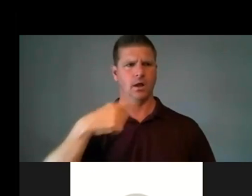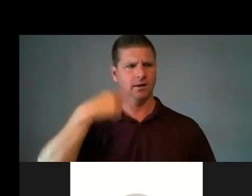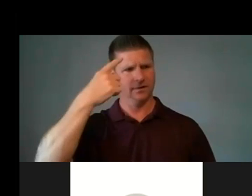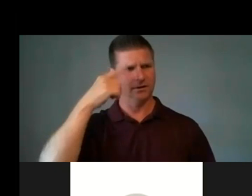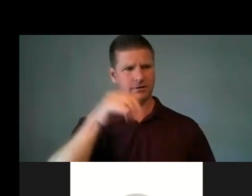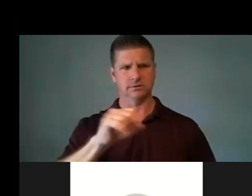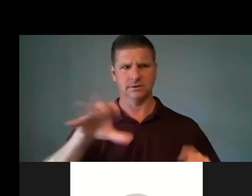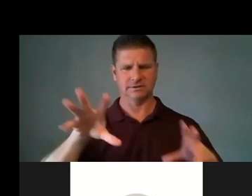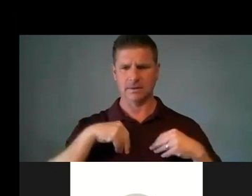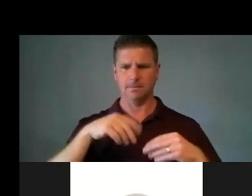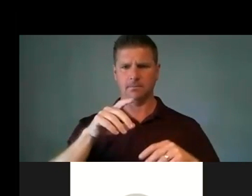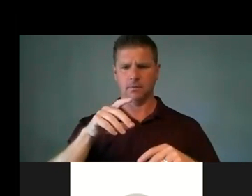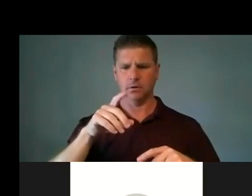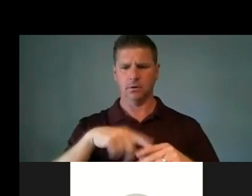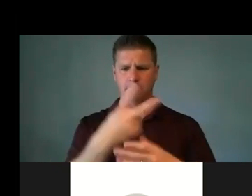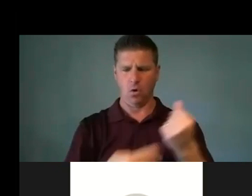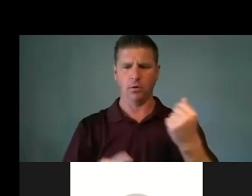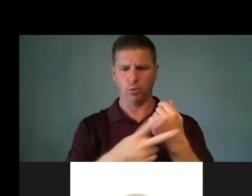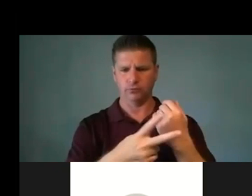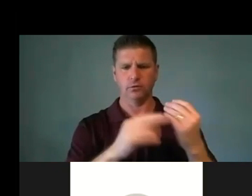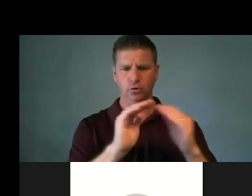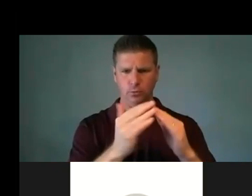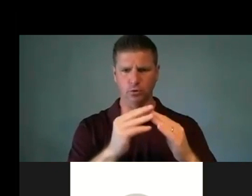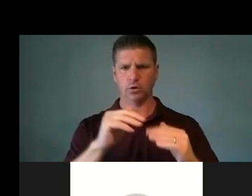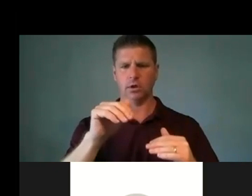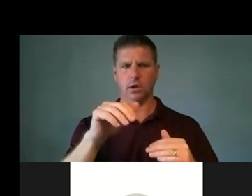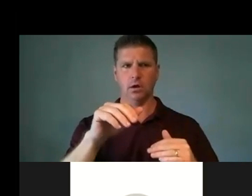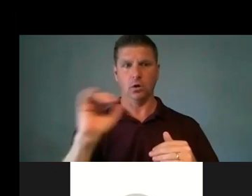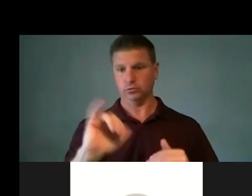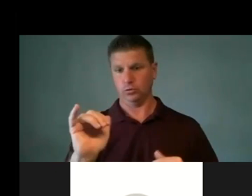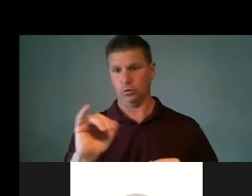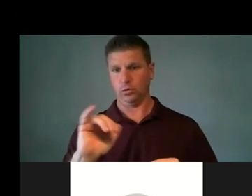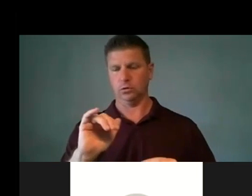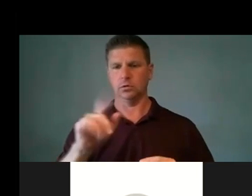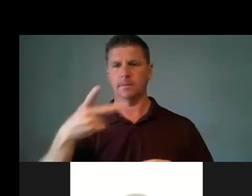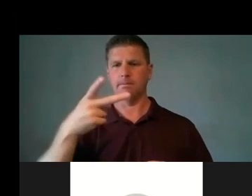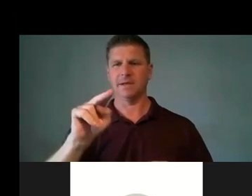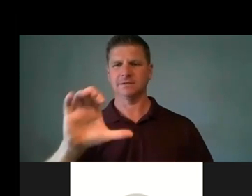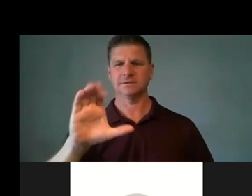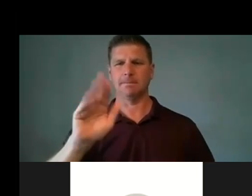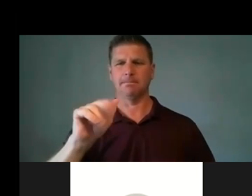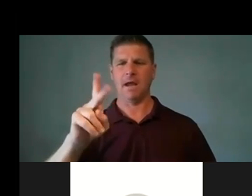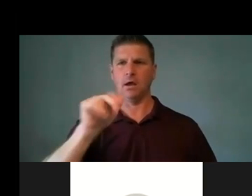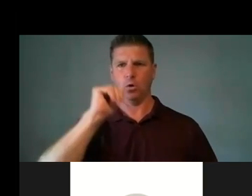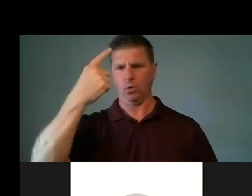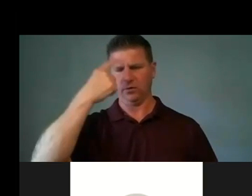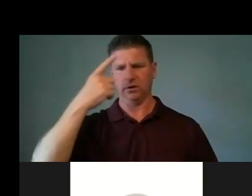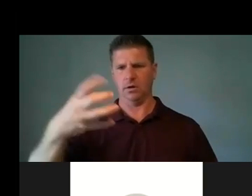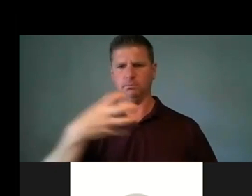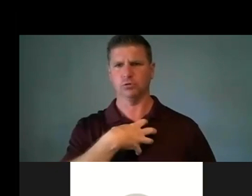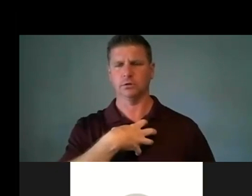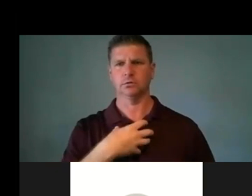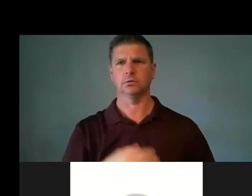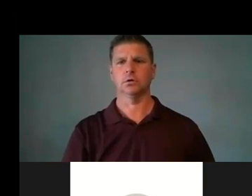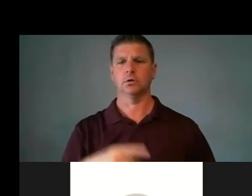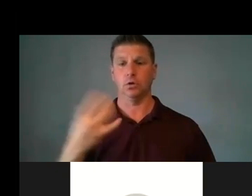is acceptable to both the preservation community as well as PNC Bank. I don't believe has any objection.